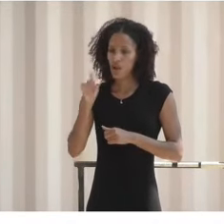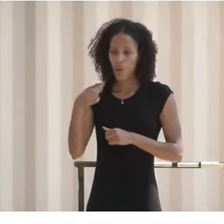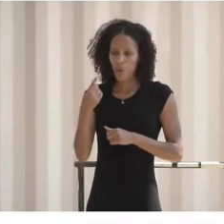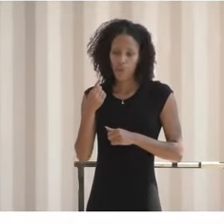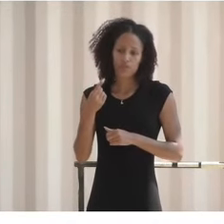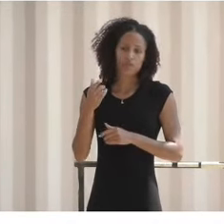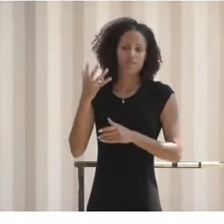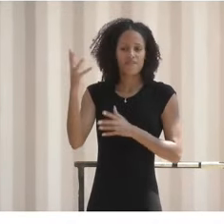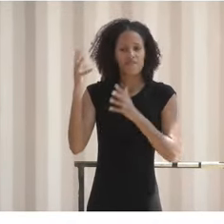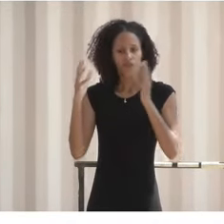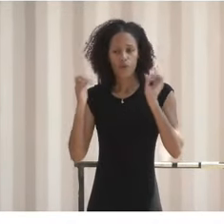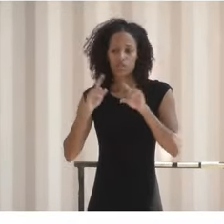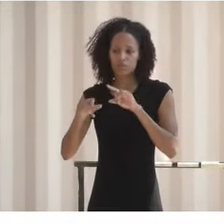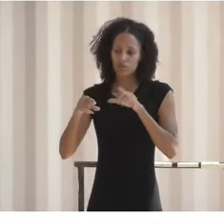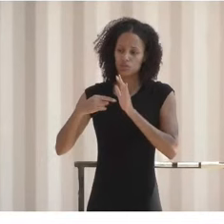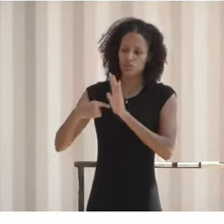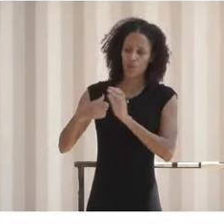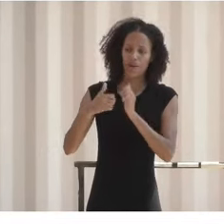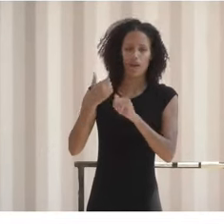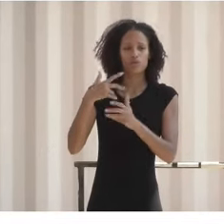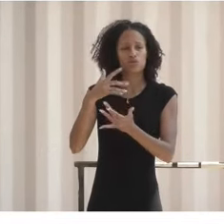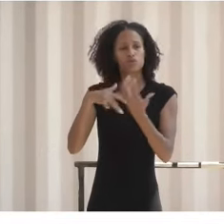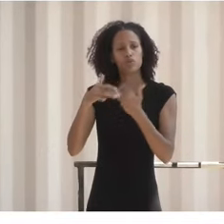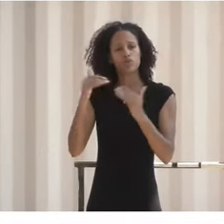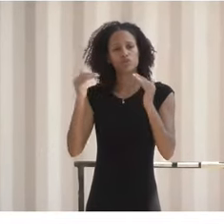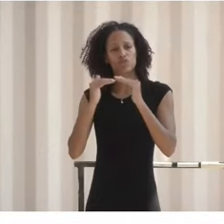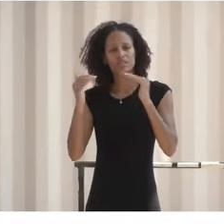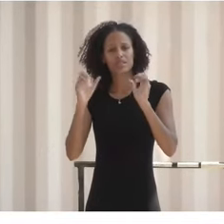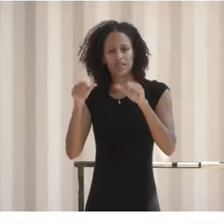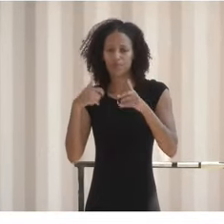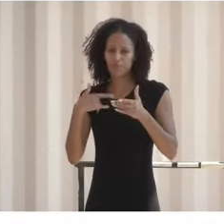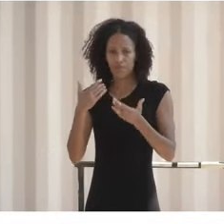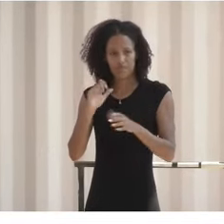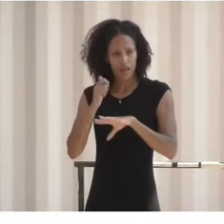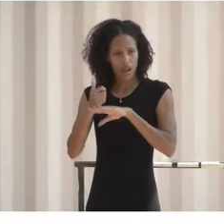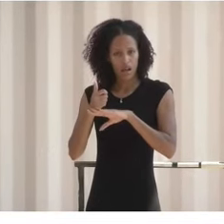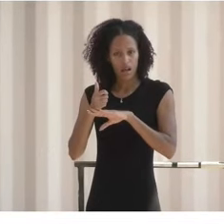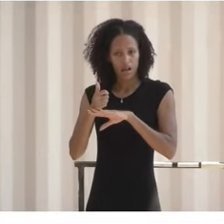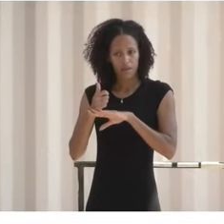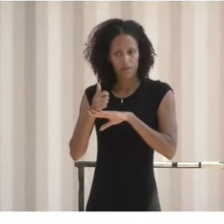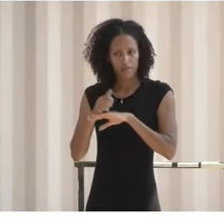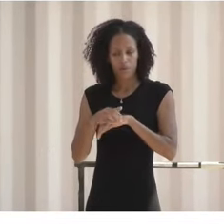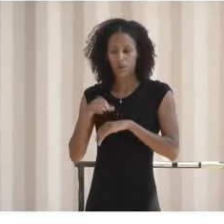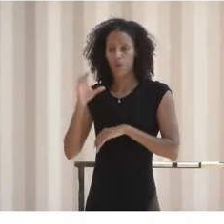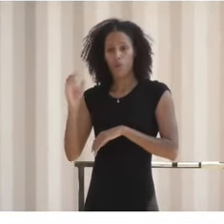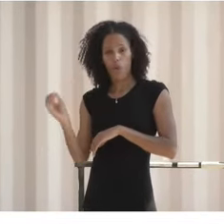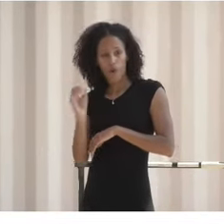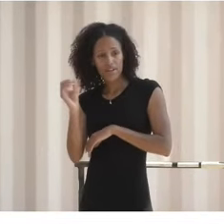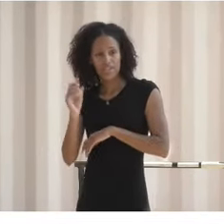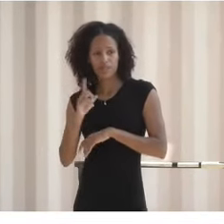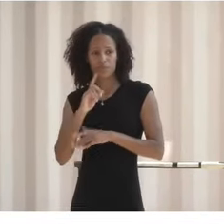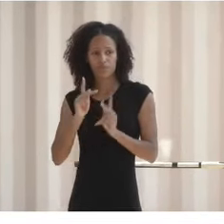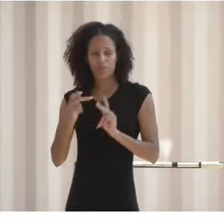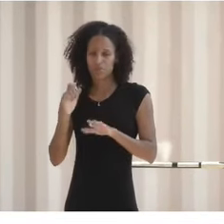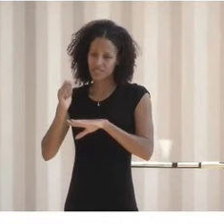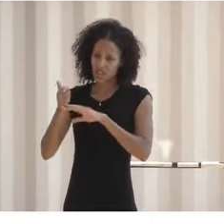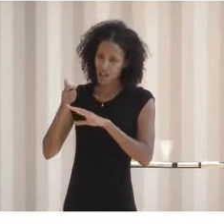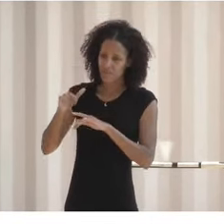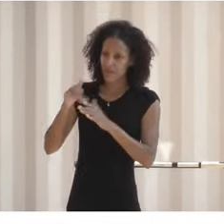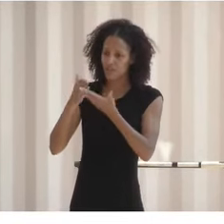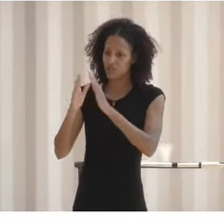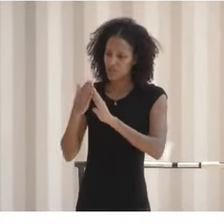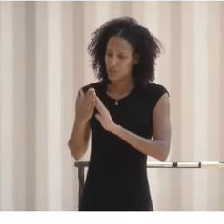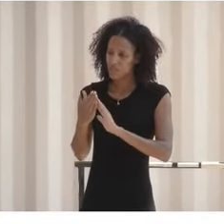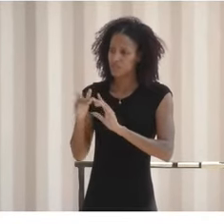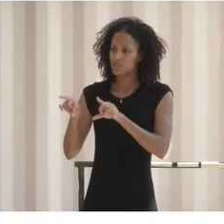forests that are showing how social justice and climate action can be aligned. In Portland, Oregon, people in low-income communities, such as the Latinx community